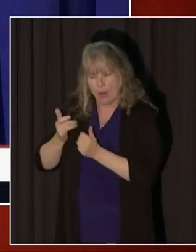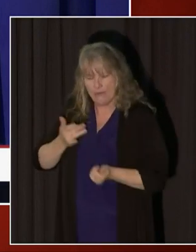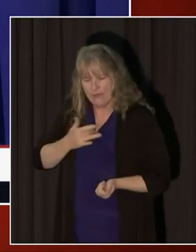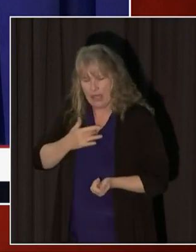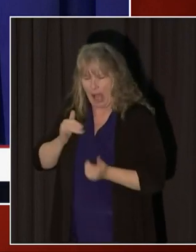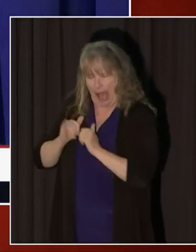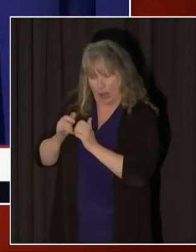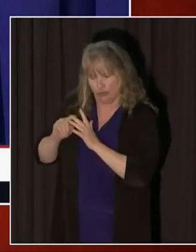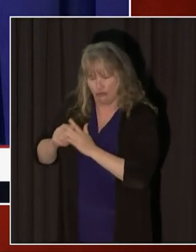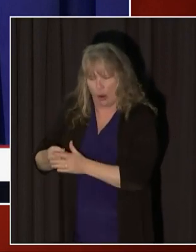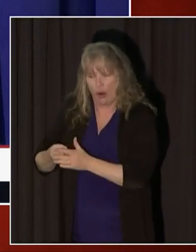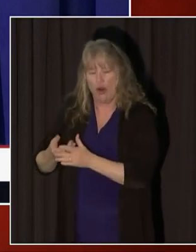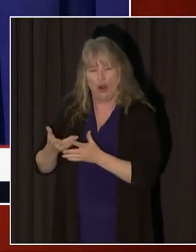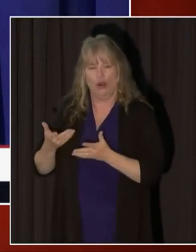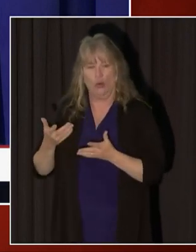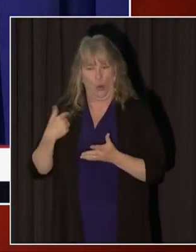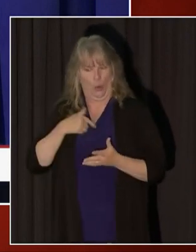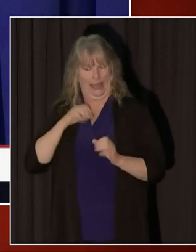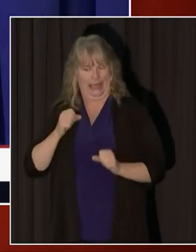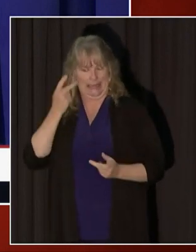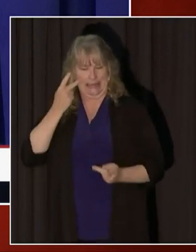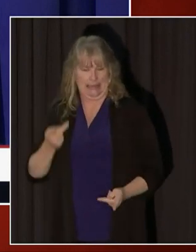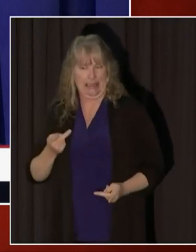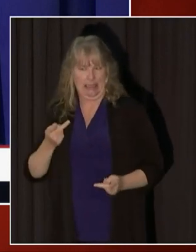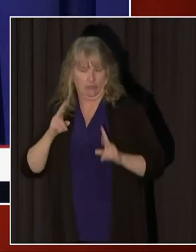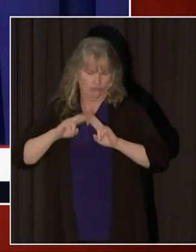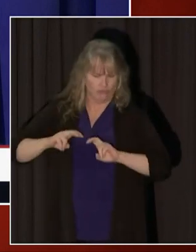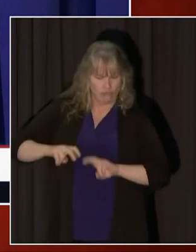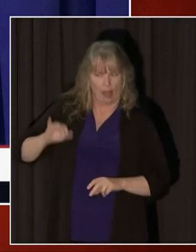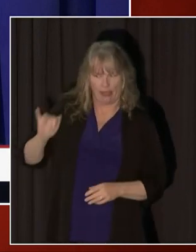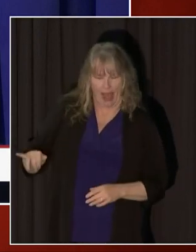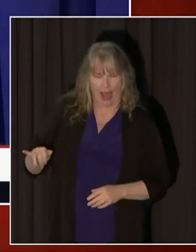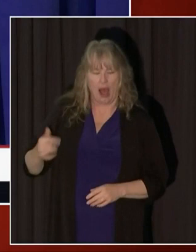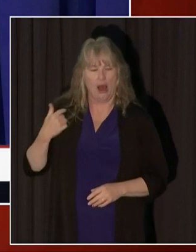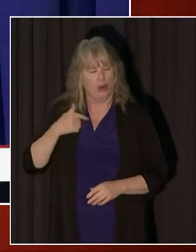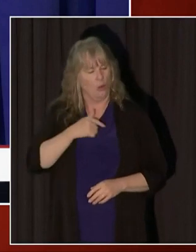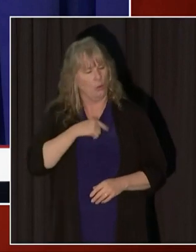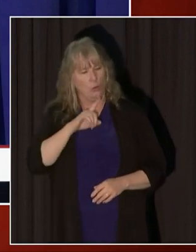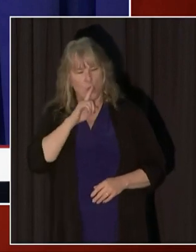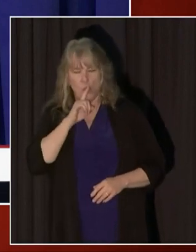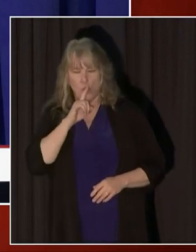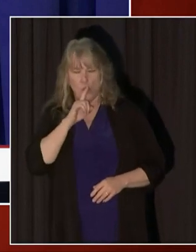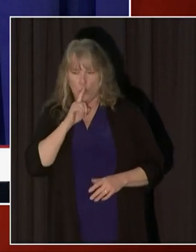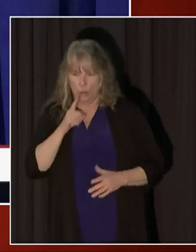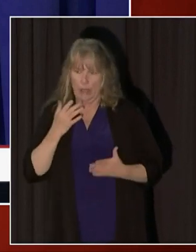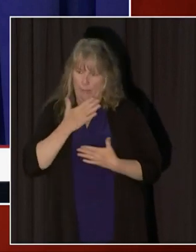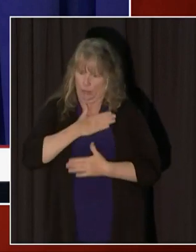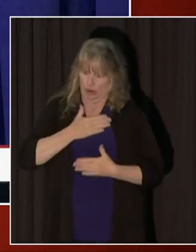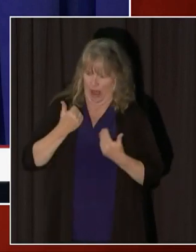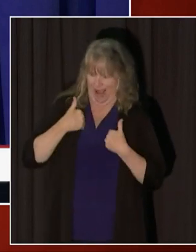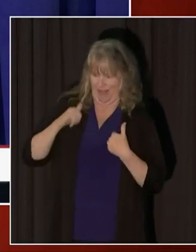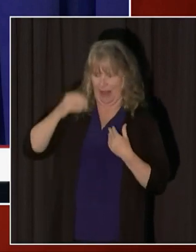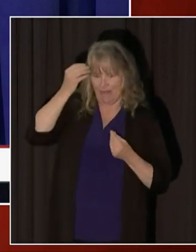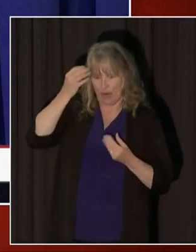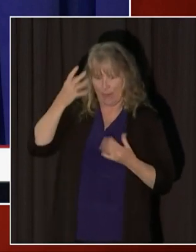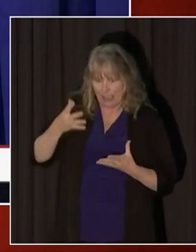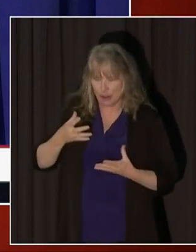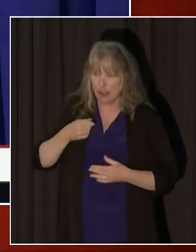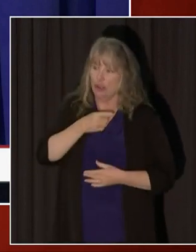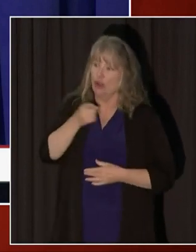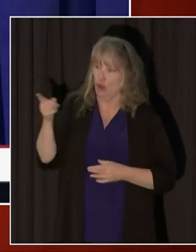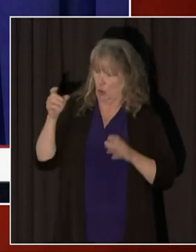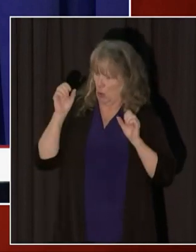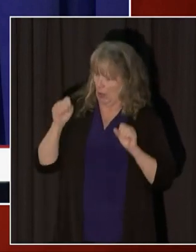So if you really want to appreciate the disease patterns or new infections in a community, you can actually look